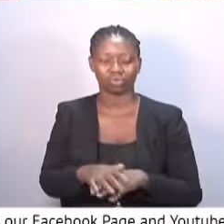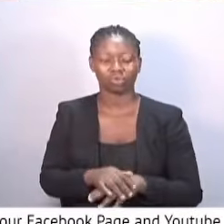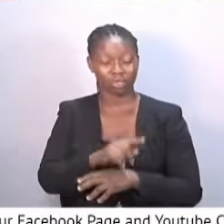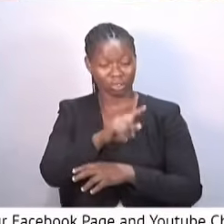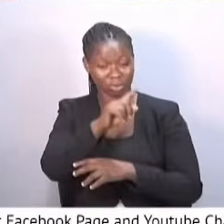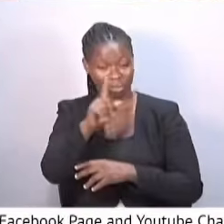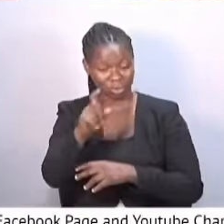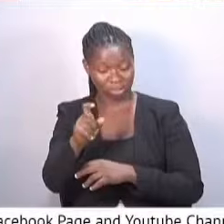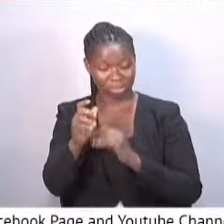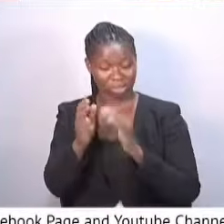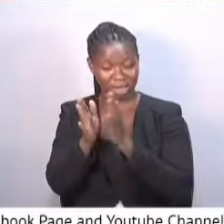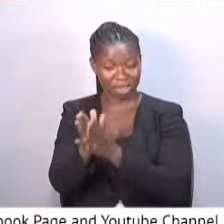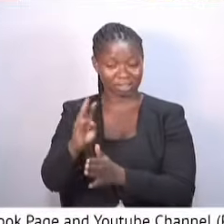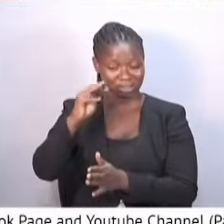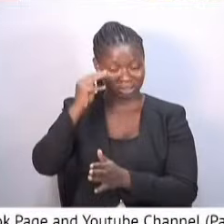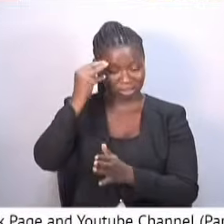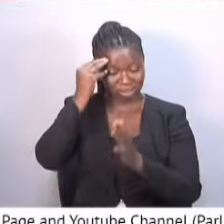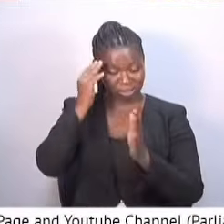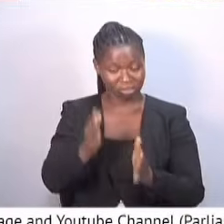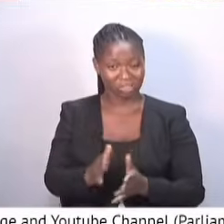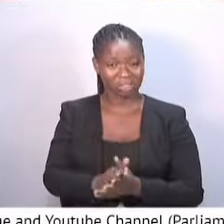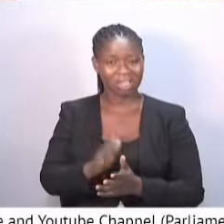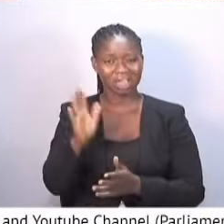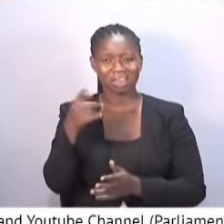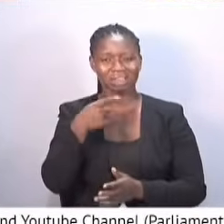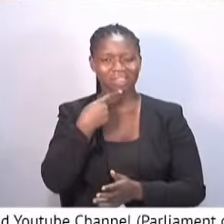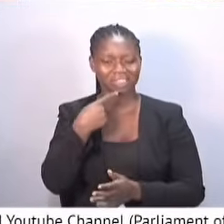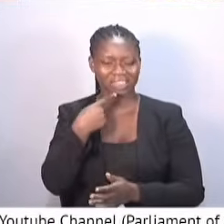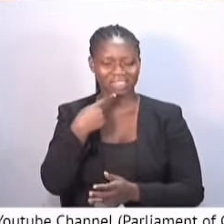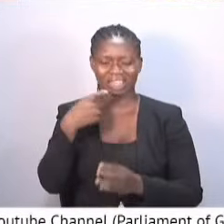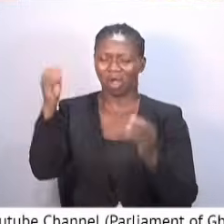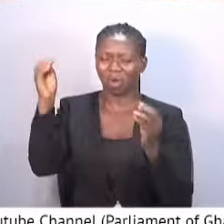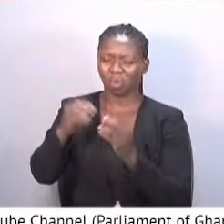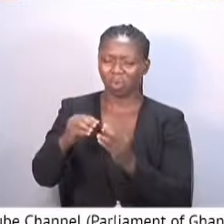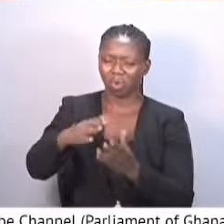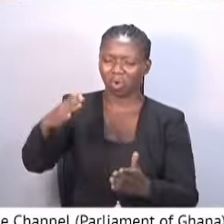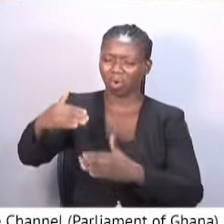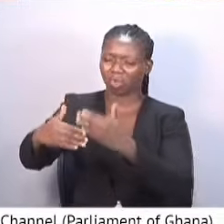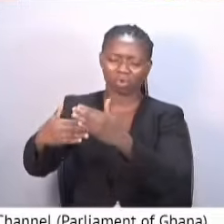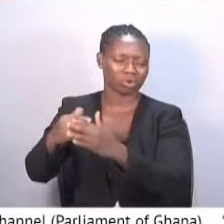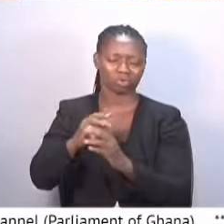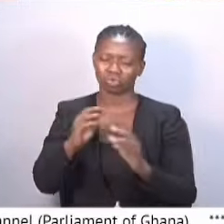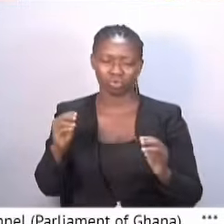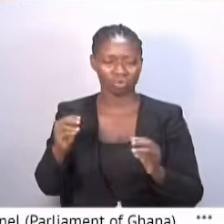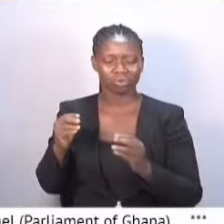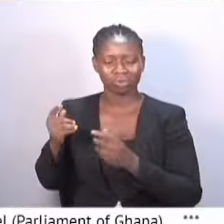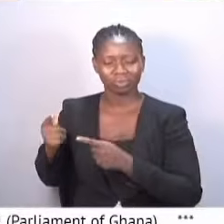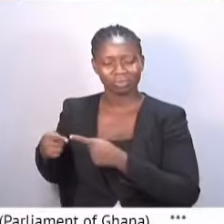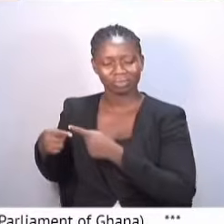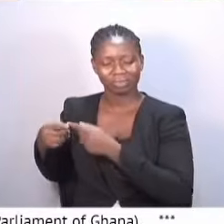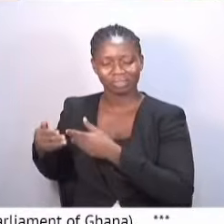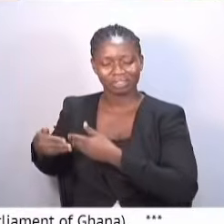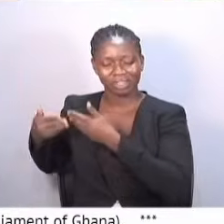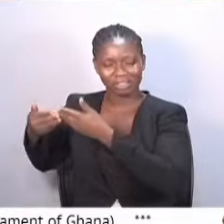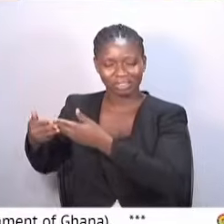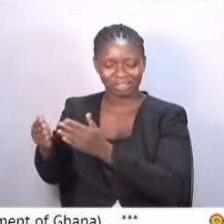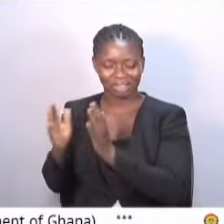a question that was put to him. He never said that there's been a lot of progress. It was the suggestion that was put to